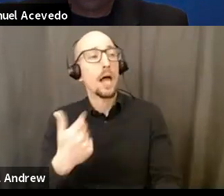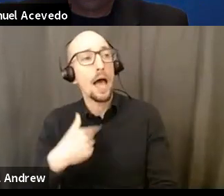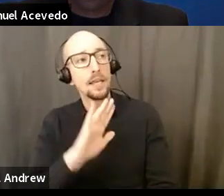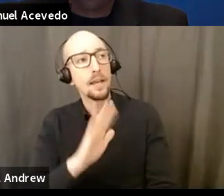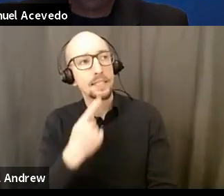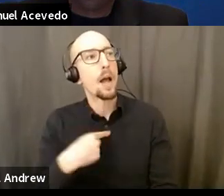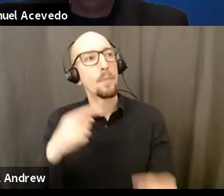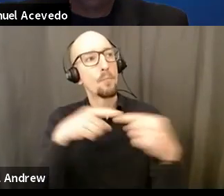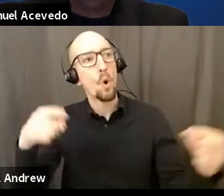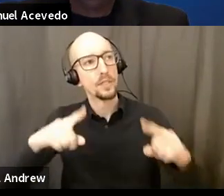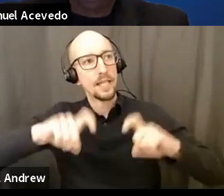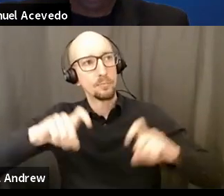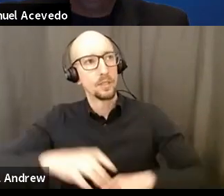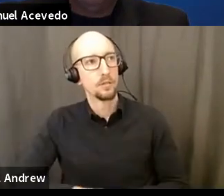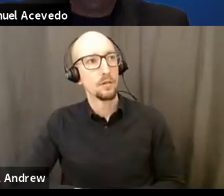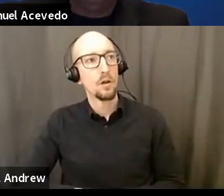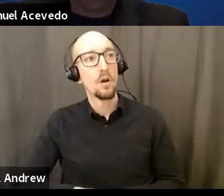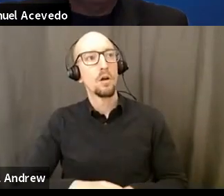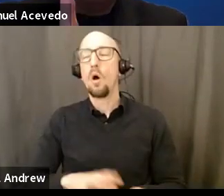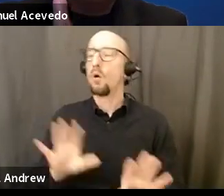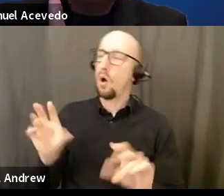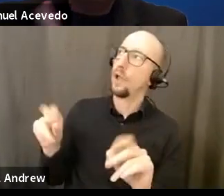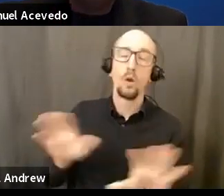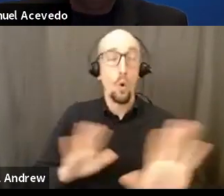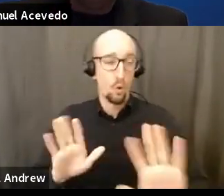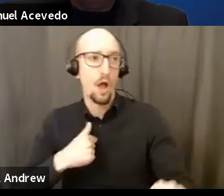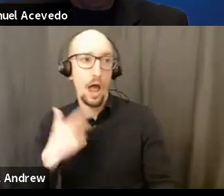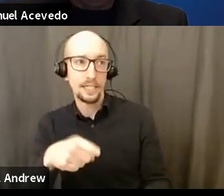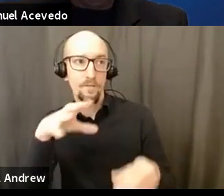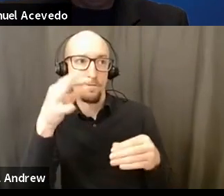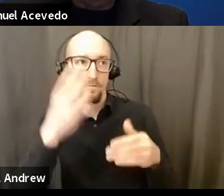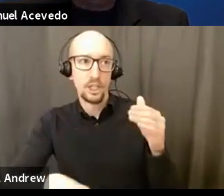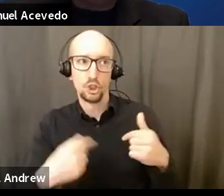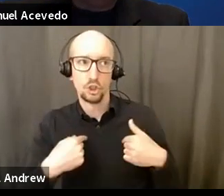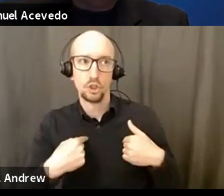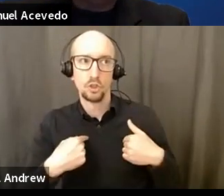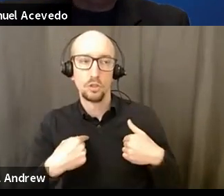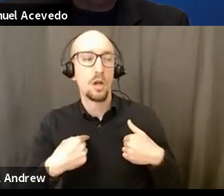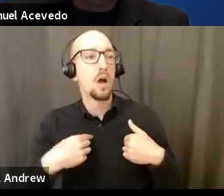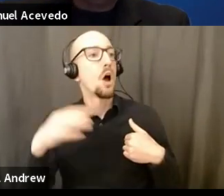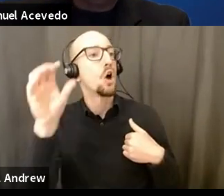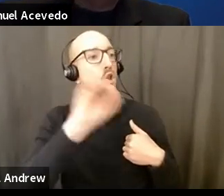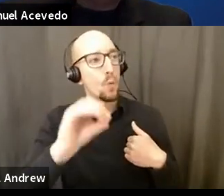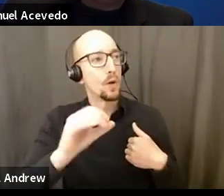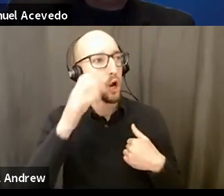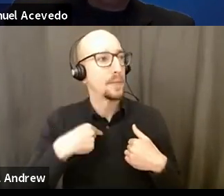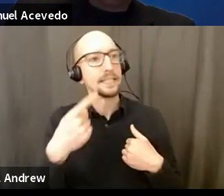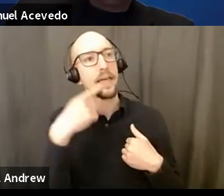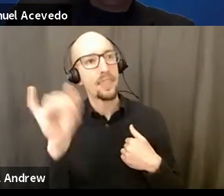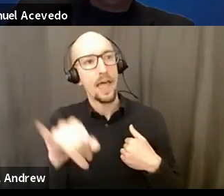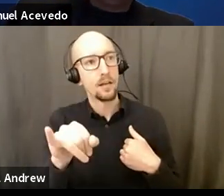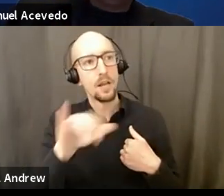assessment. No one's ever heard. okay, well, No, I, one- no, wait, wait, wait, let me finish. Good. No one has ever heard me state